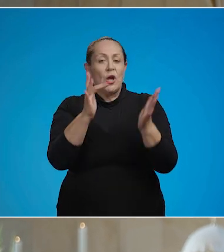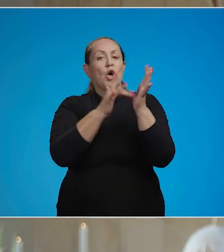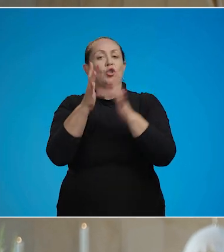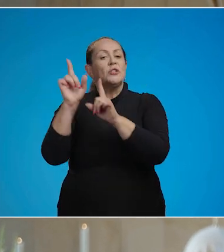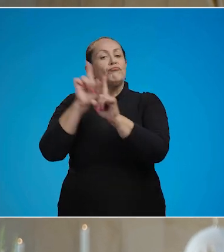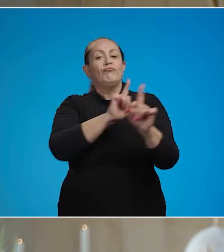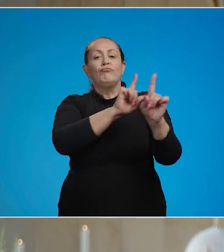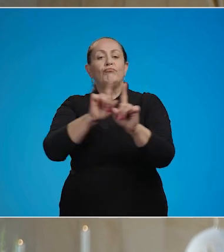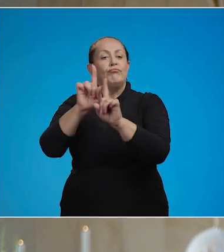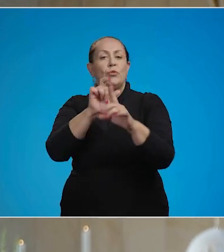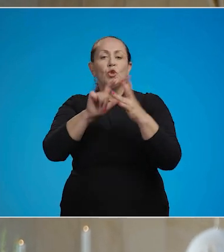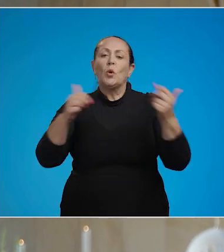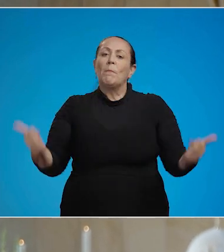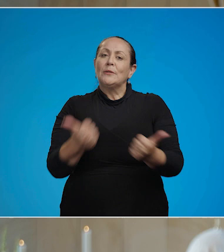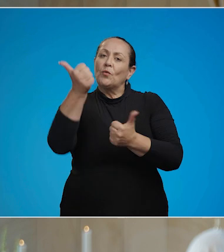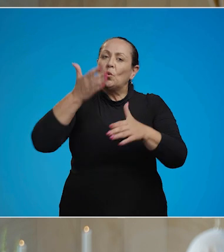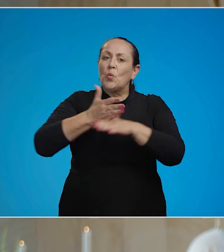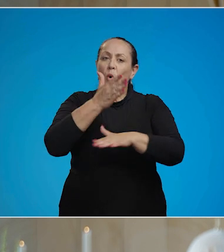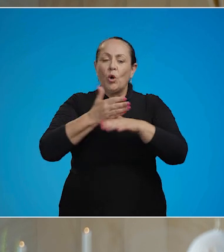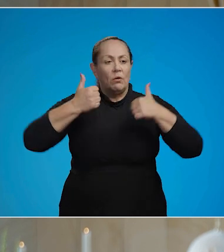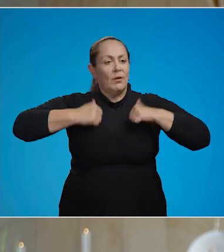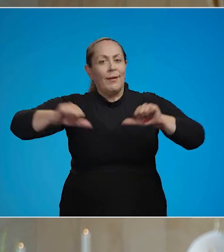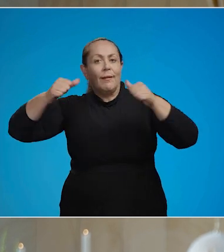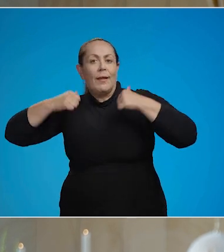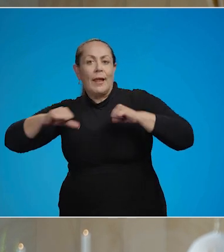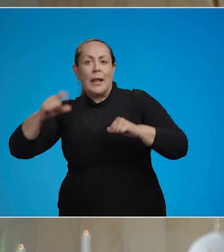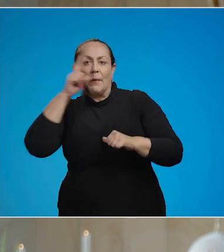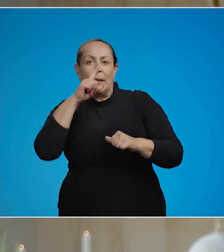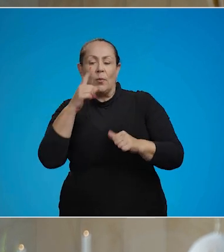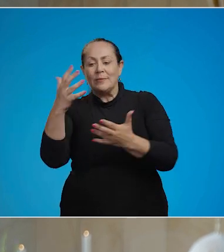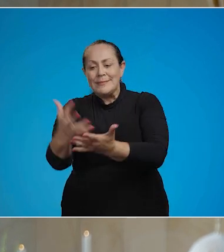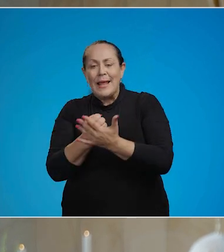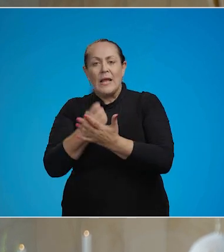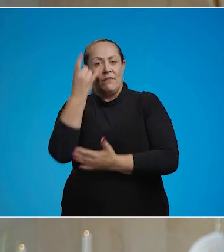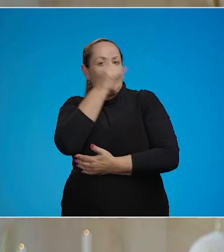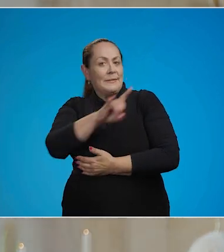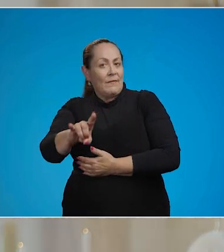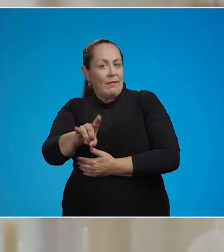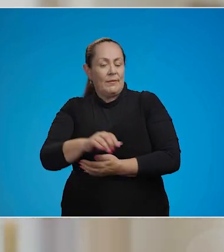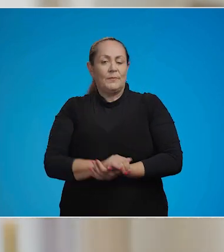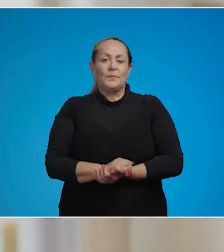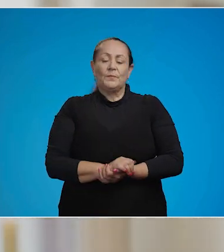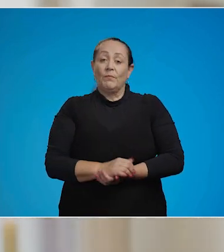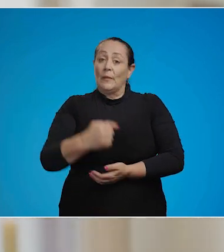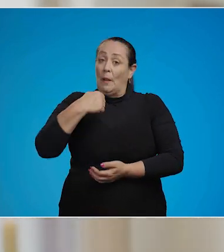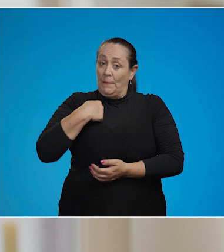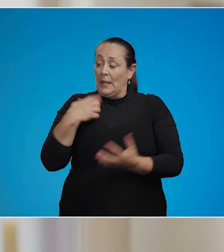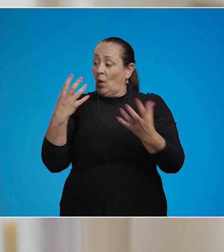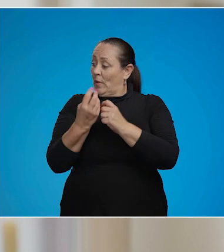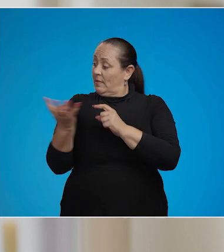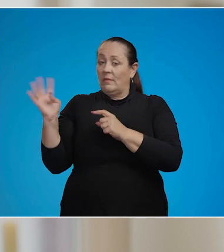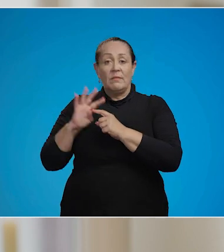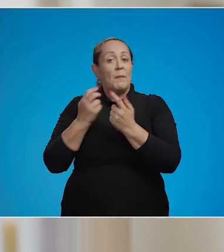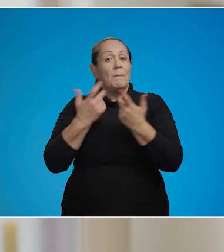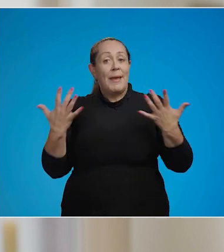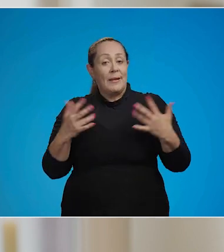him, Jesus went about doing good and curing all who had fallen into the power of the devil. Now I and